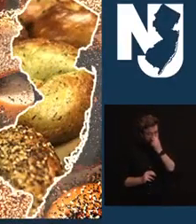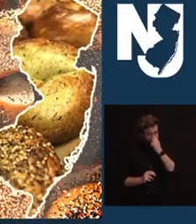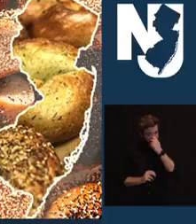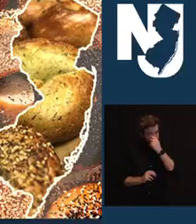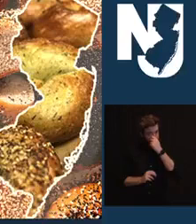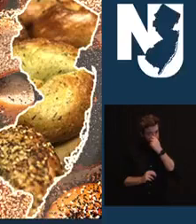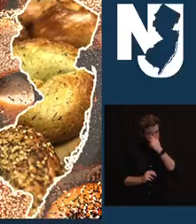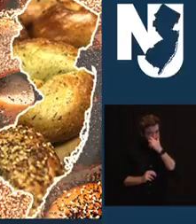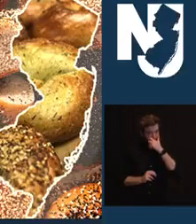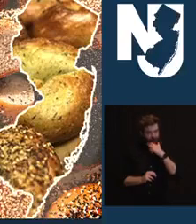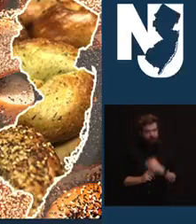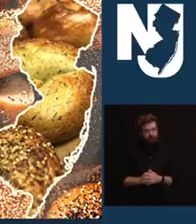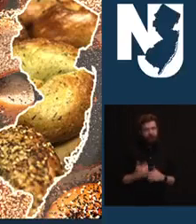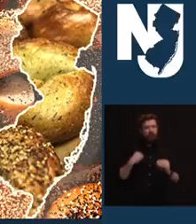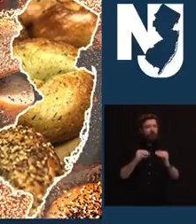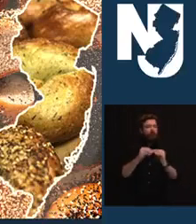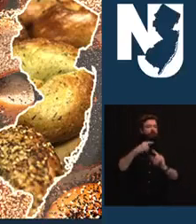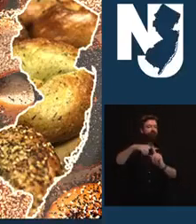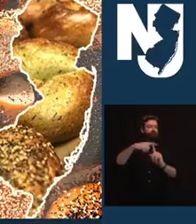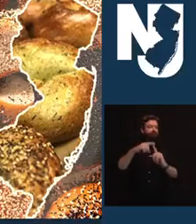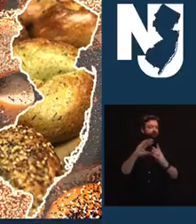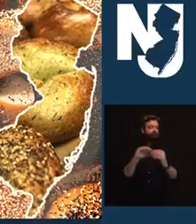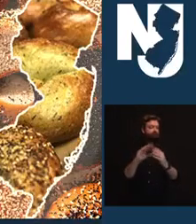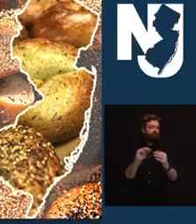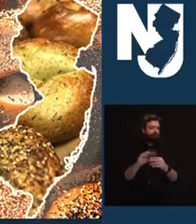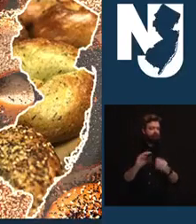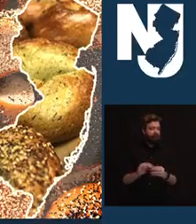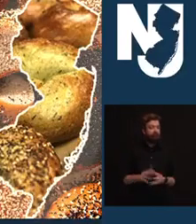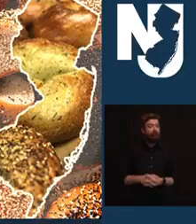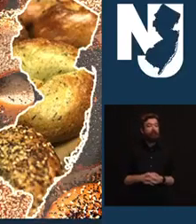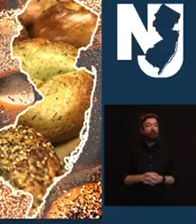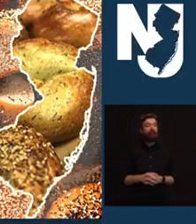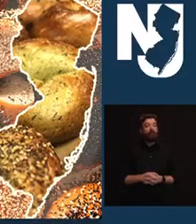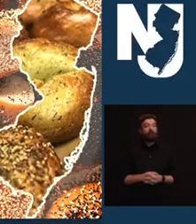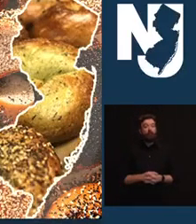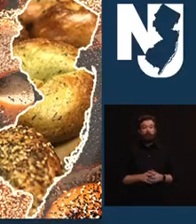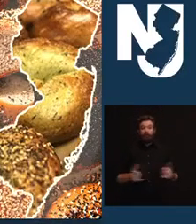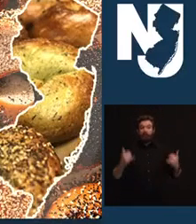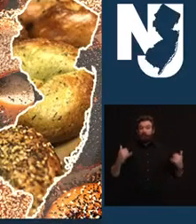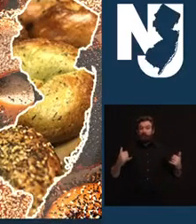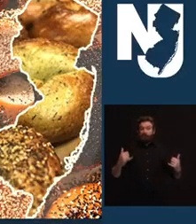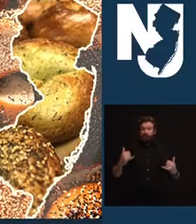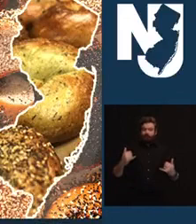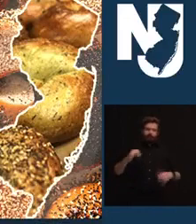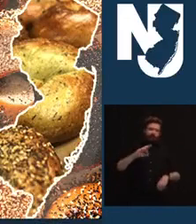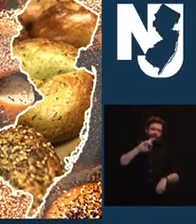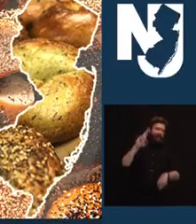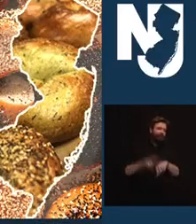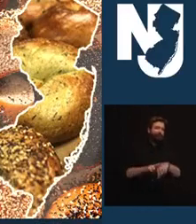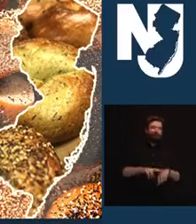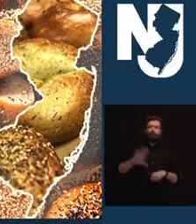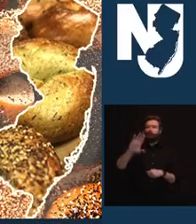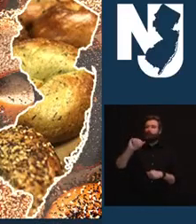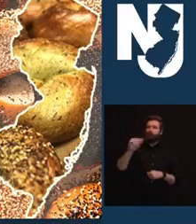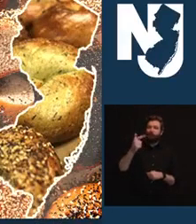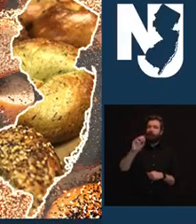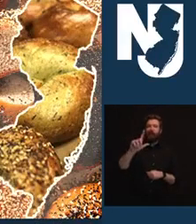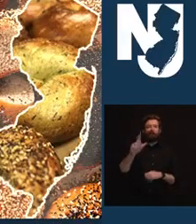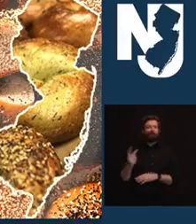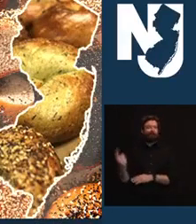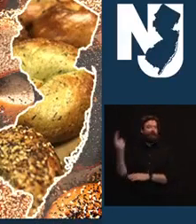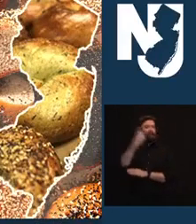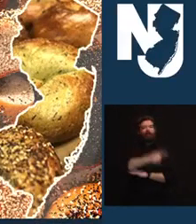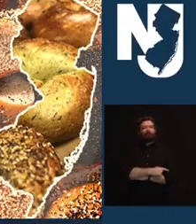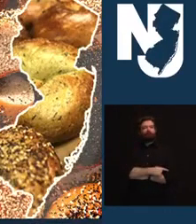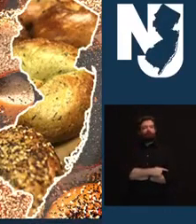must acknowledge that today, Pat, is National Bagel Day. And in that light, we might as well just go ahead and declare this to be a second National New